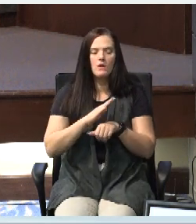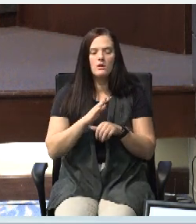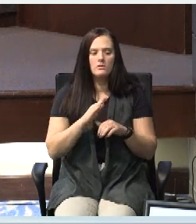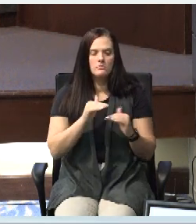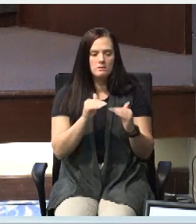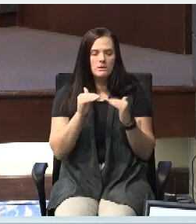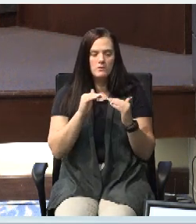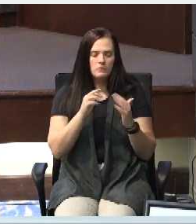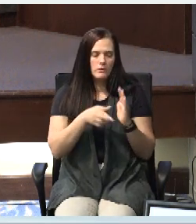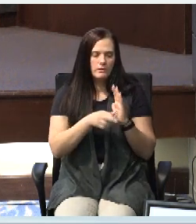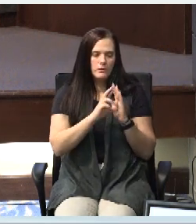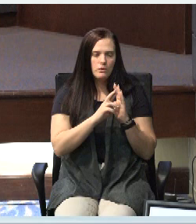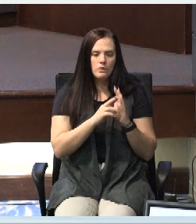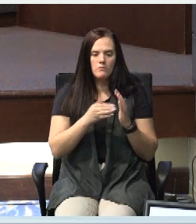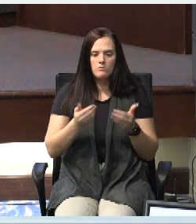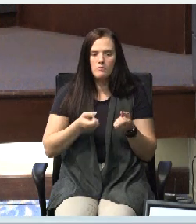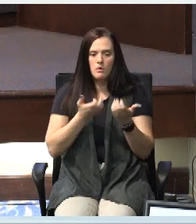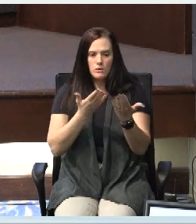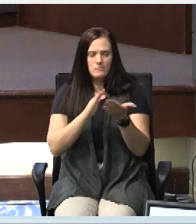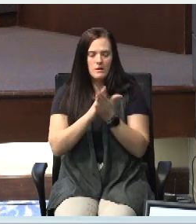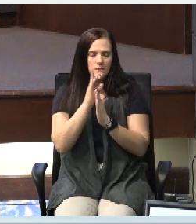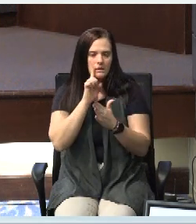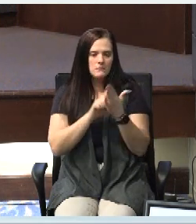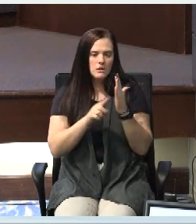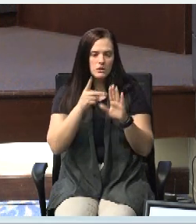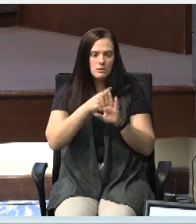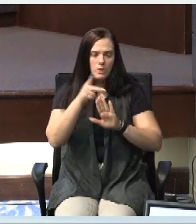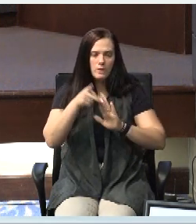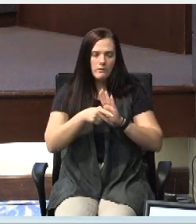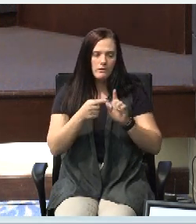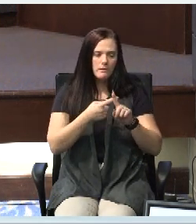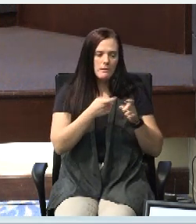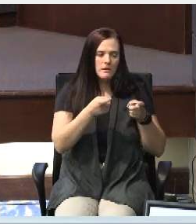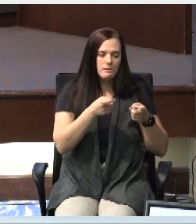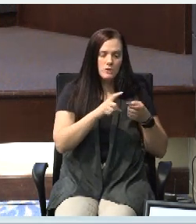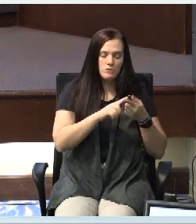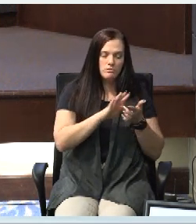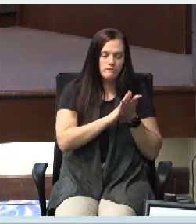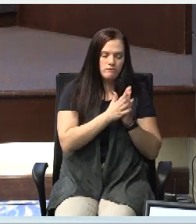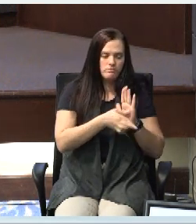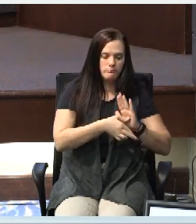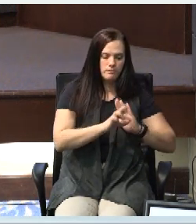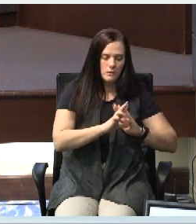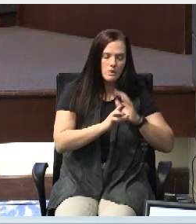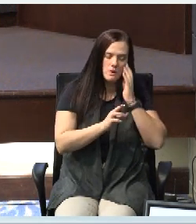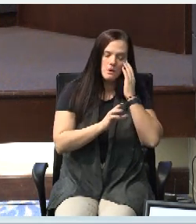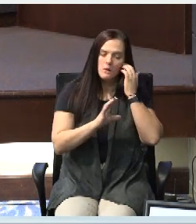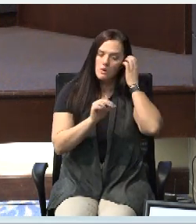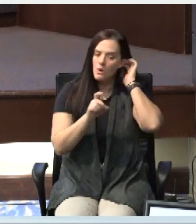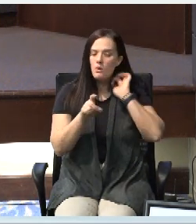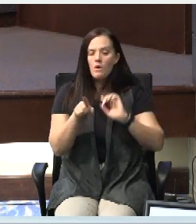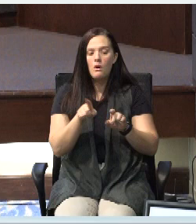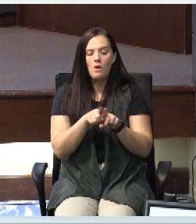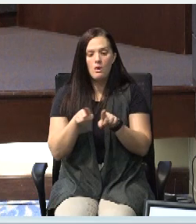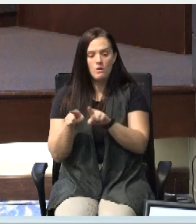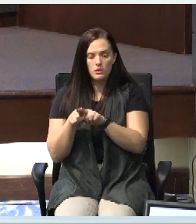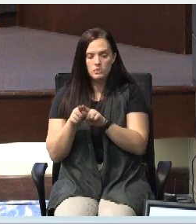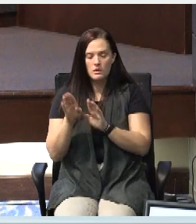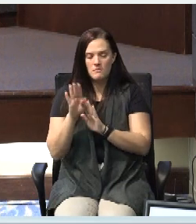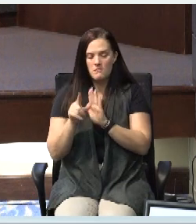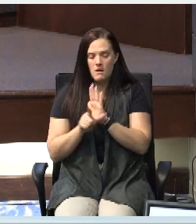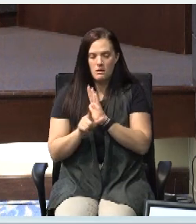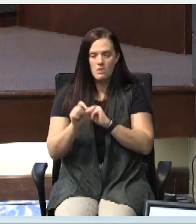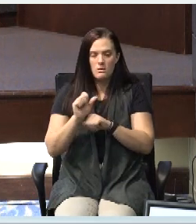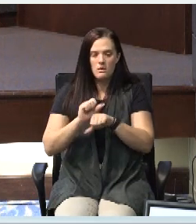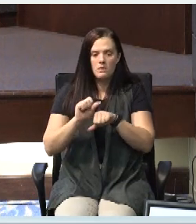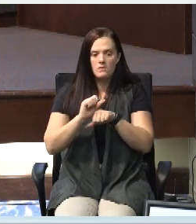and a draft plan for a proposed multifamily inspection program for management to review. Code will also begin the background work